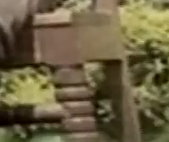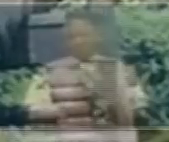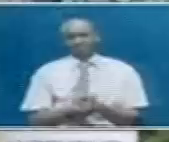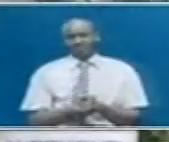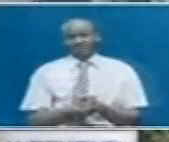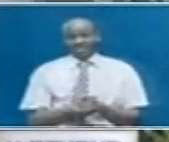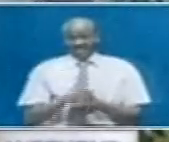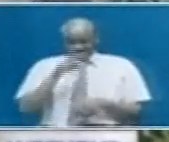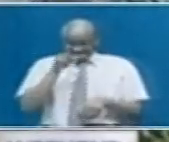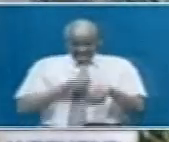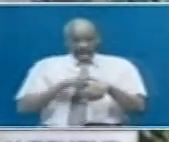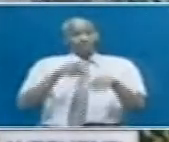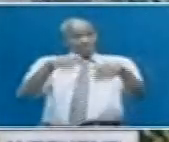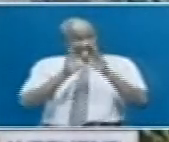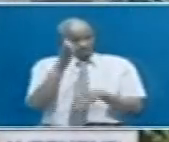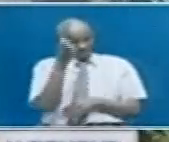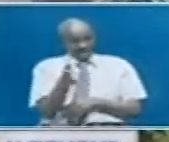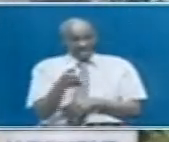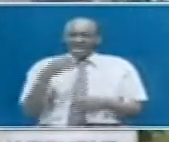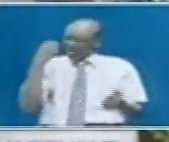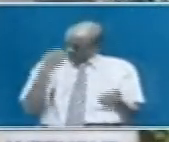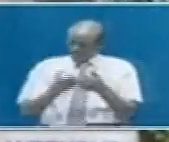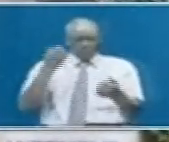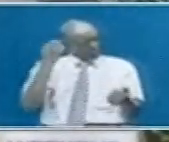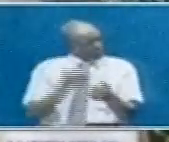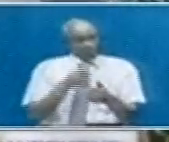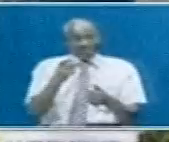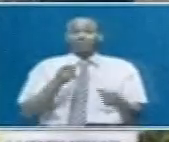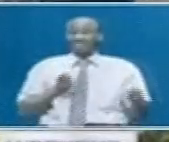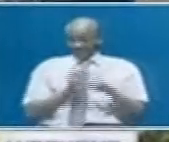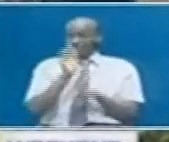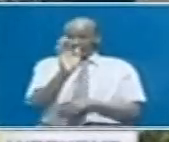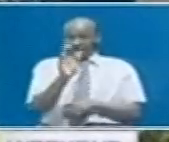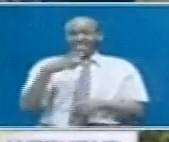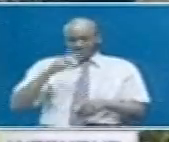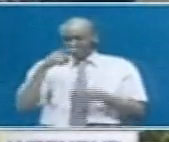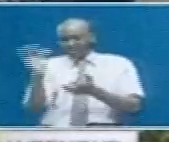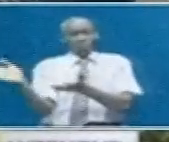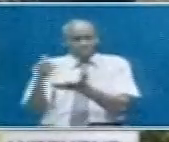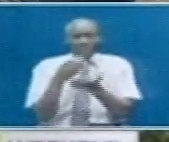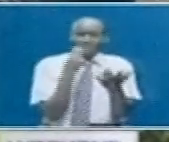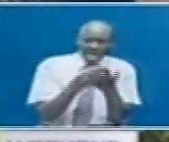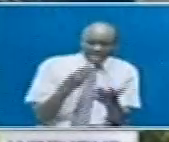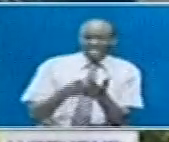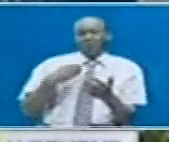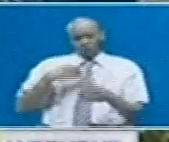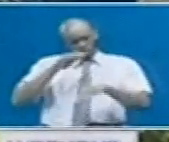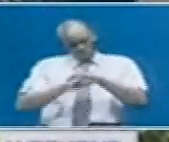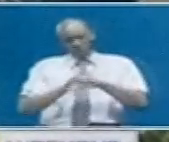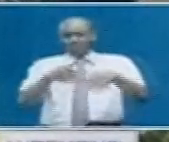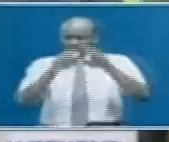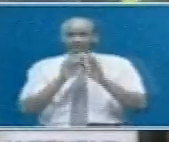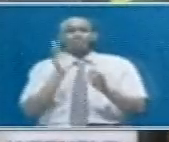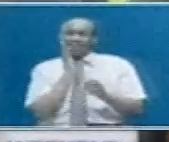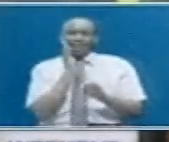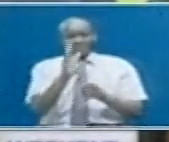The days leading to the burial proved to be the hardest for Meshach and his sisters, trying to raise funds in Quorum for a proper send-off for their